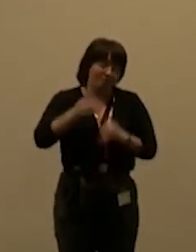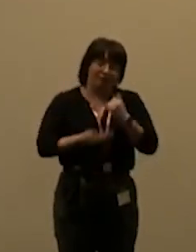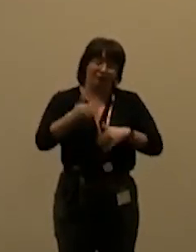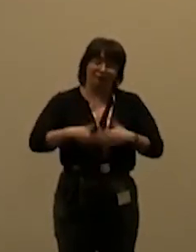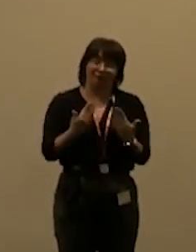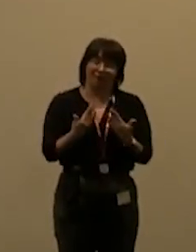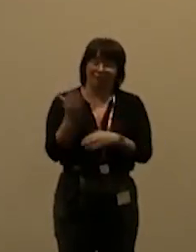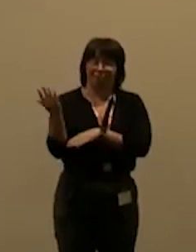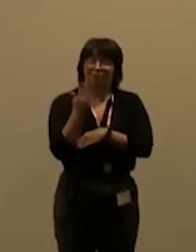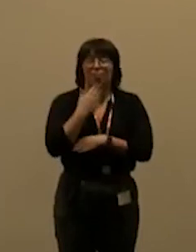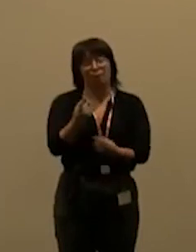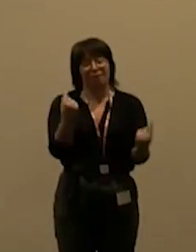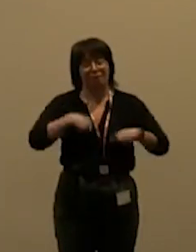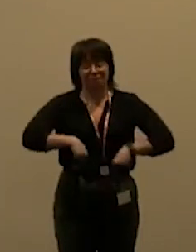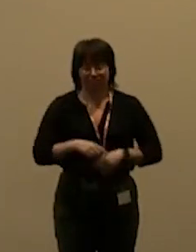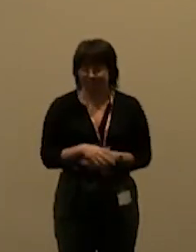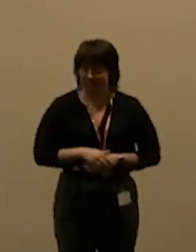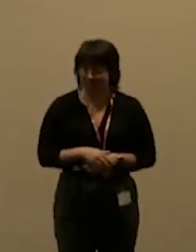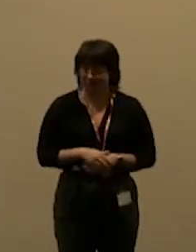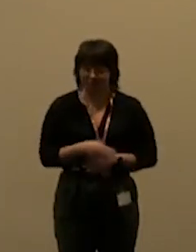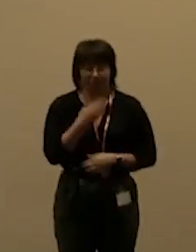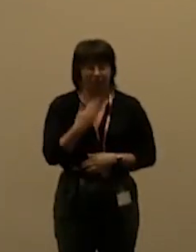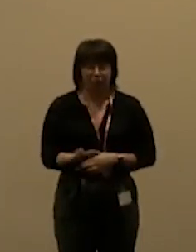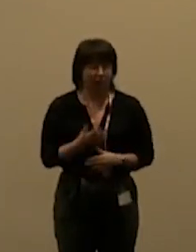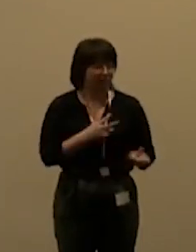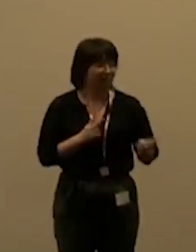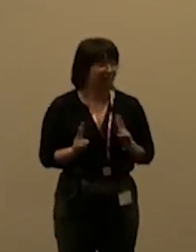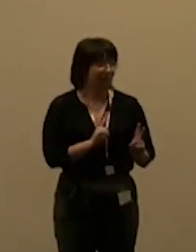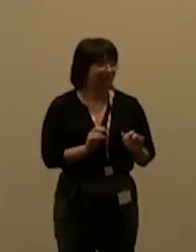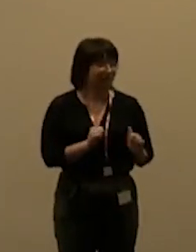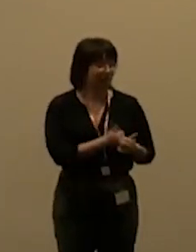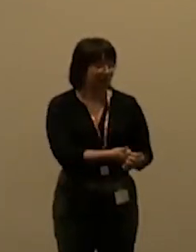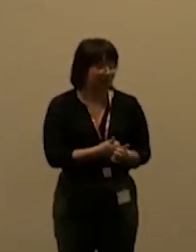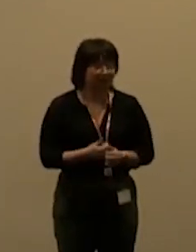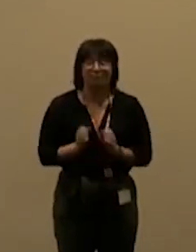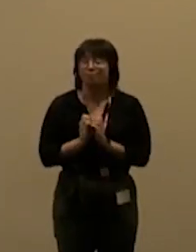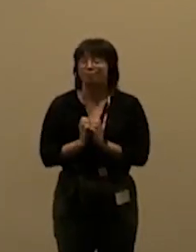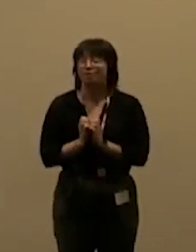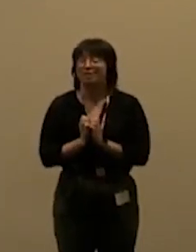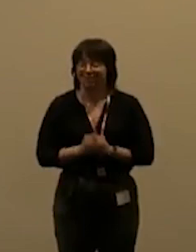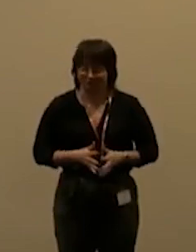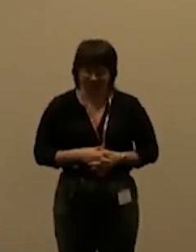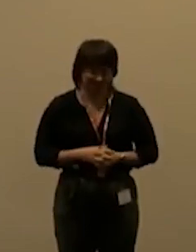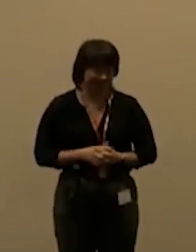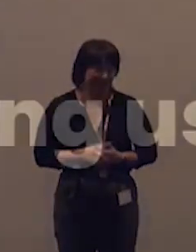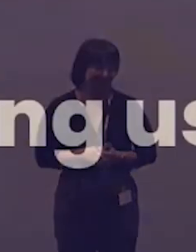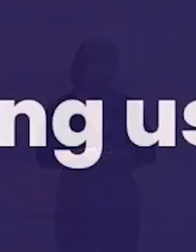day. So thanks for coming to see me. Yeah, thanks very much for your help, ladies. It's appreciated. Cool.